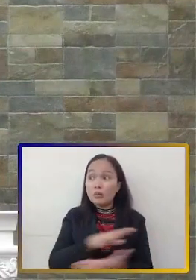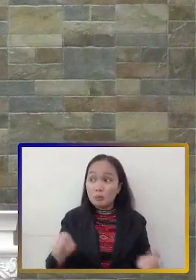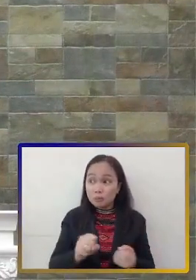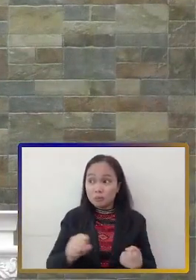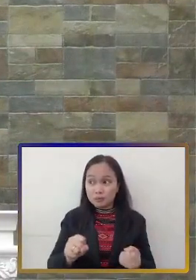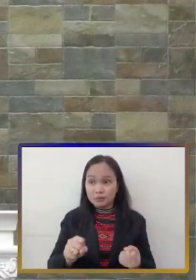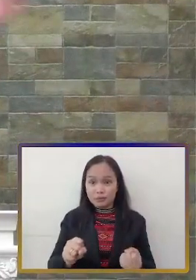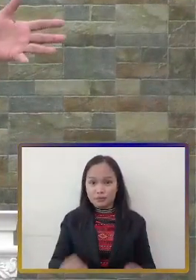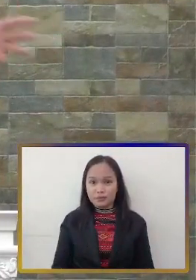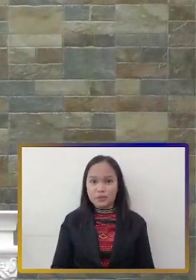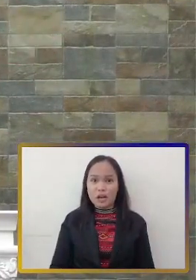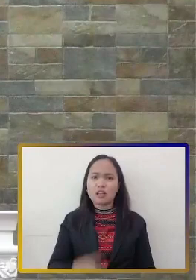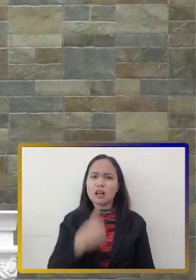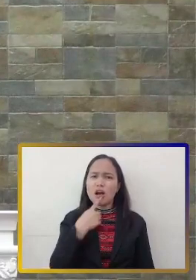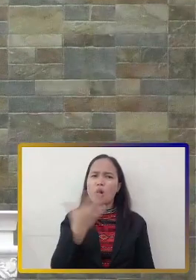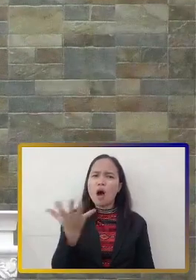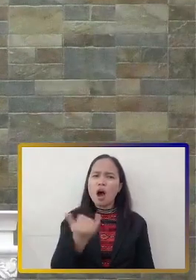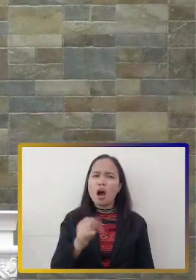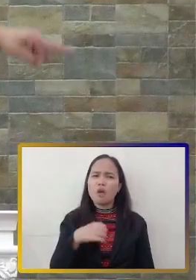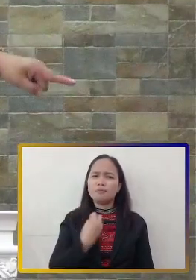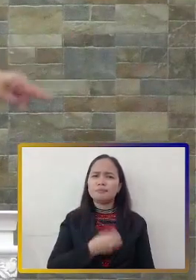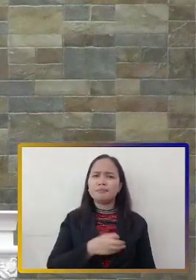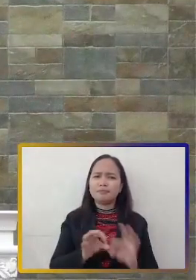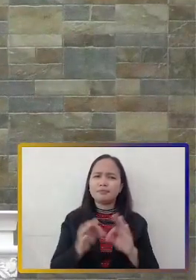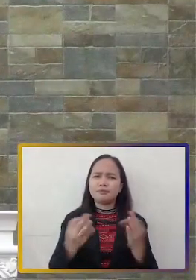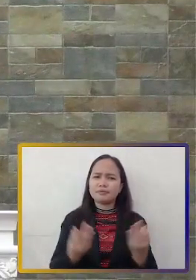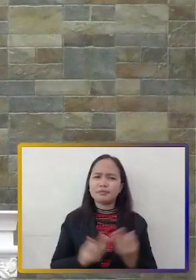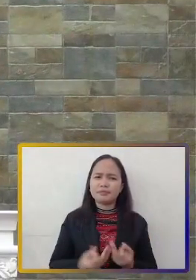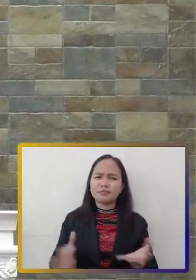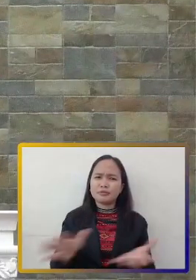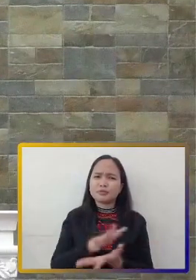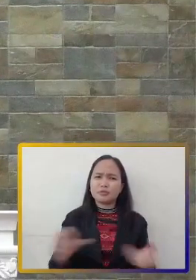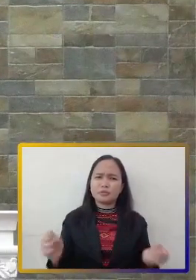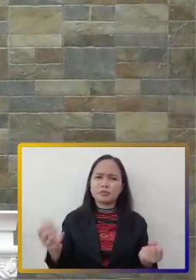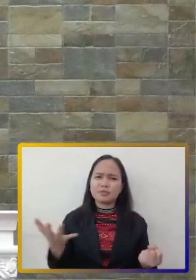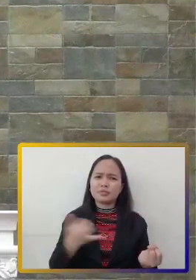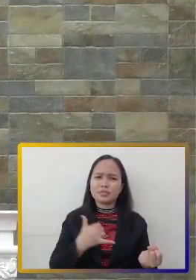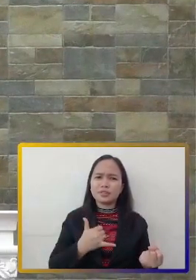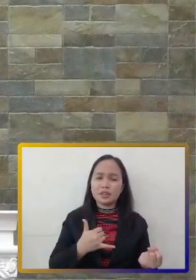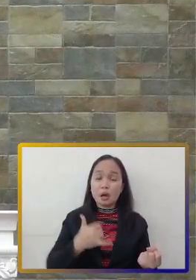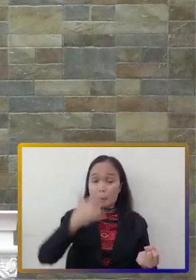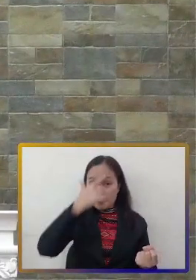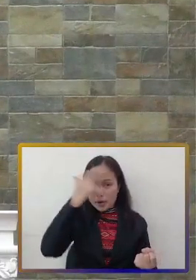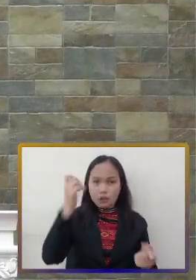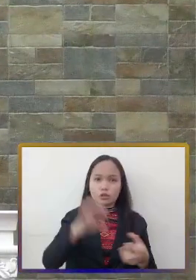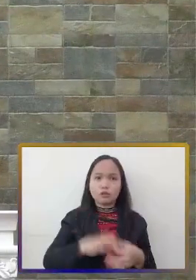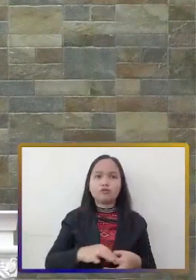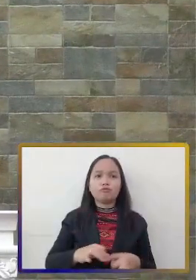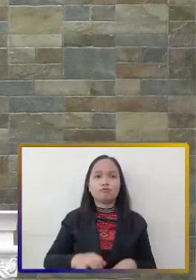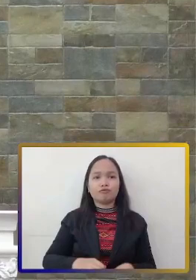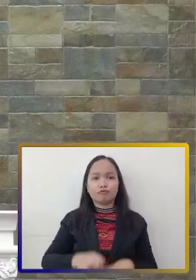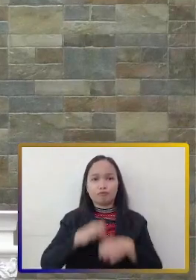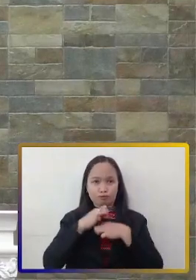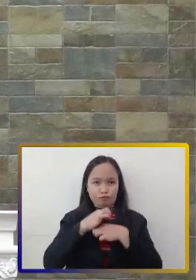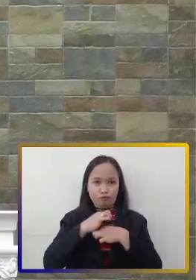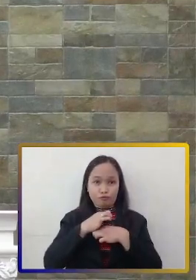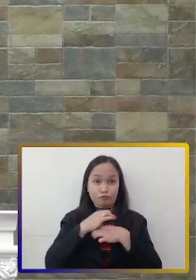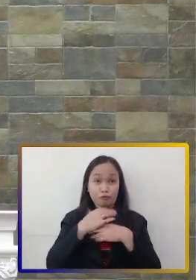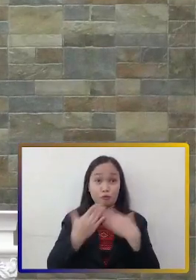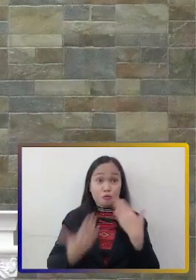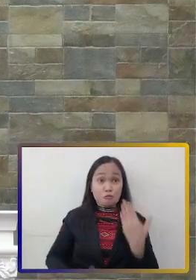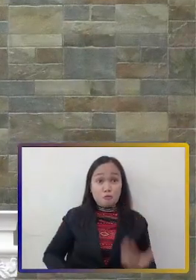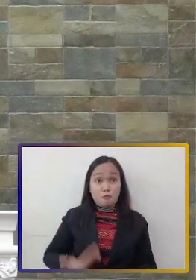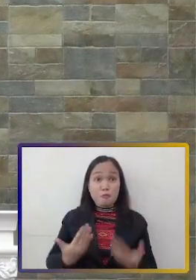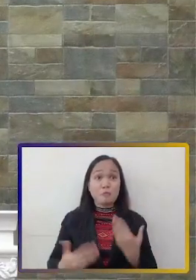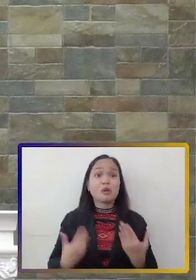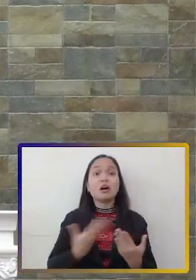You see? So why are families being destroyed? Because of pride. We make